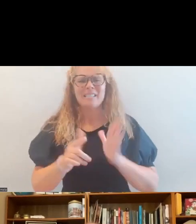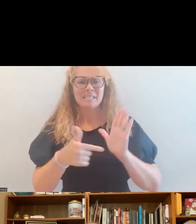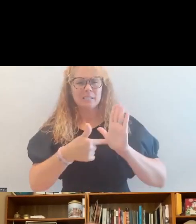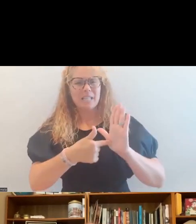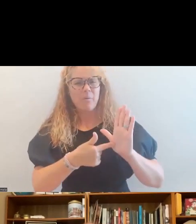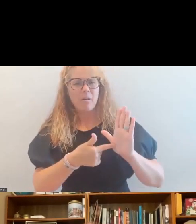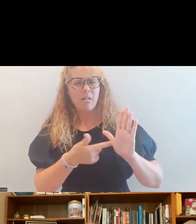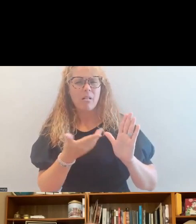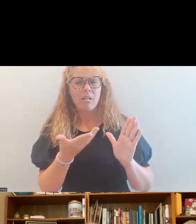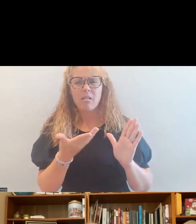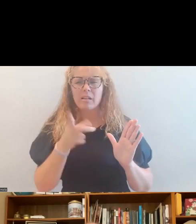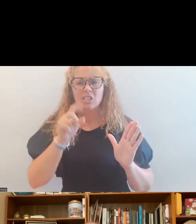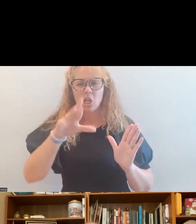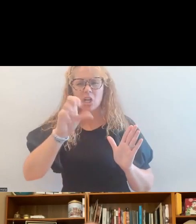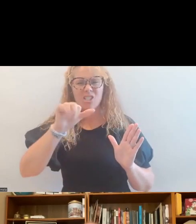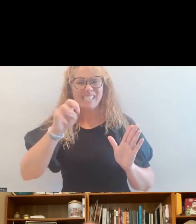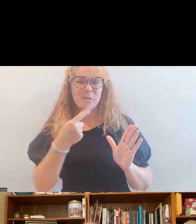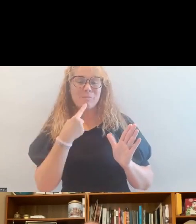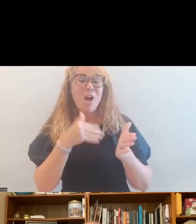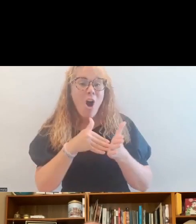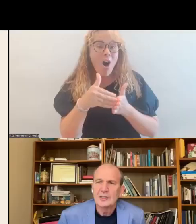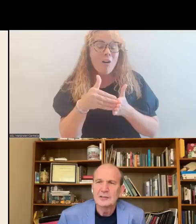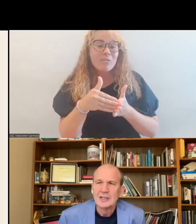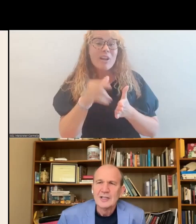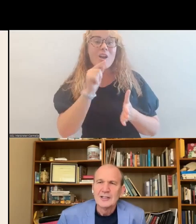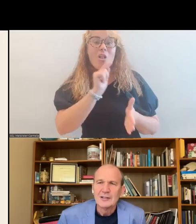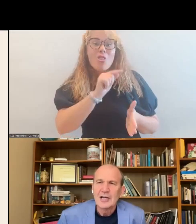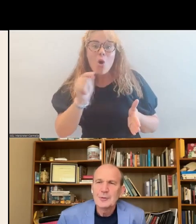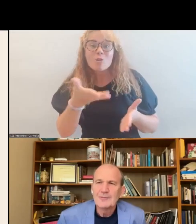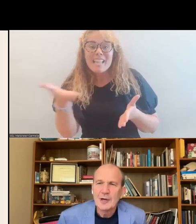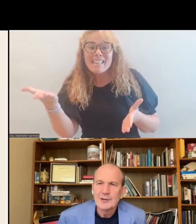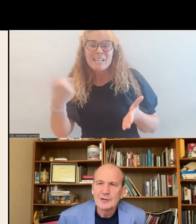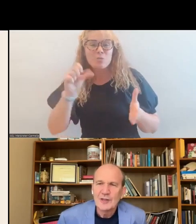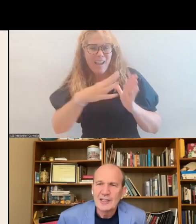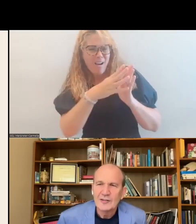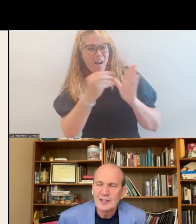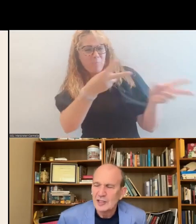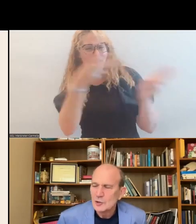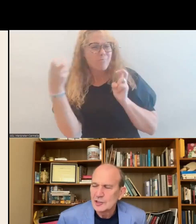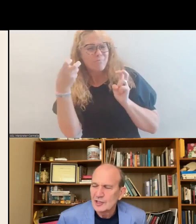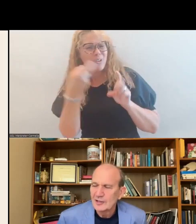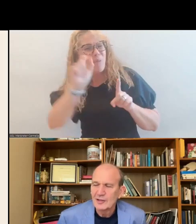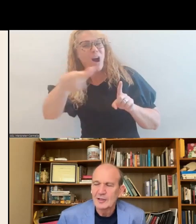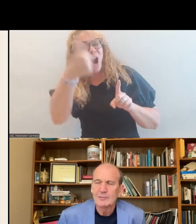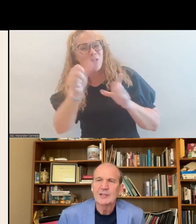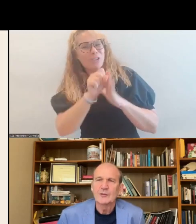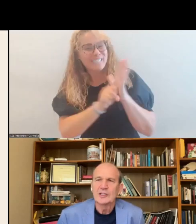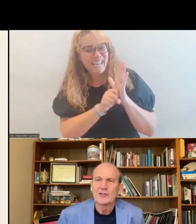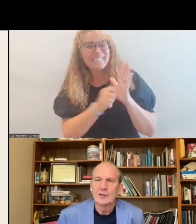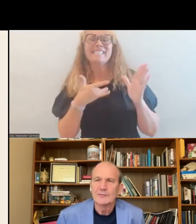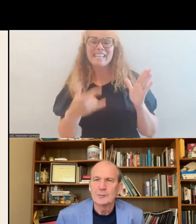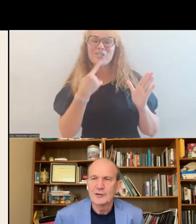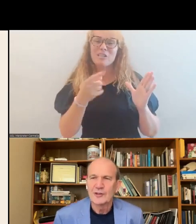of, as Dr. Sims often says, that those things that we can copy from other states, he usually says things